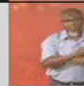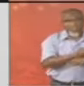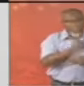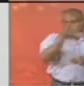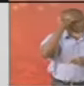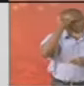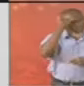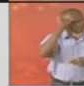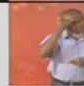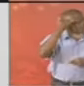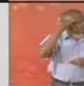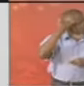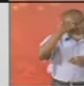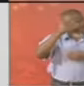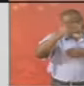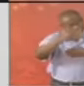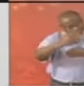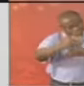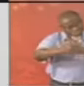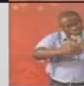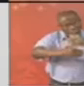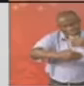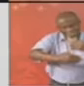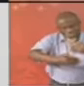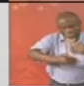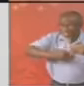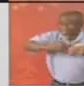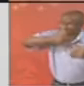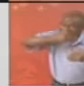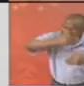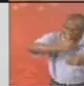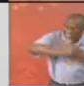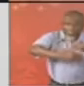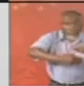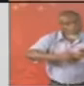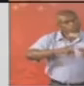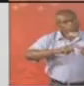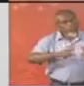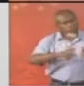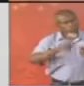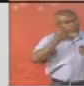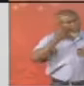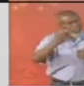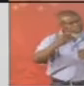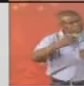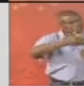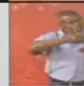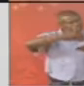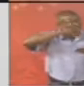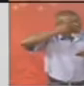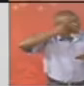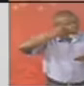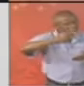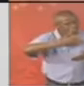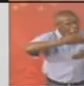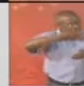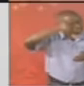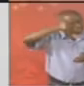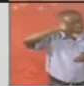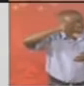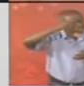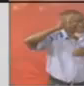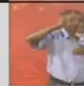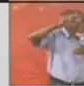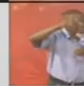been long, but we are starting to see the light at the end of the tunnel, and this is not the time to reduce